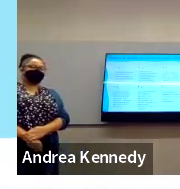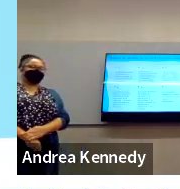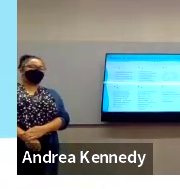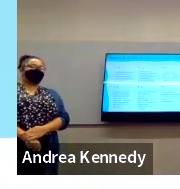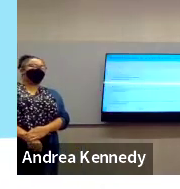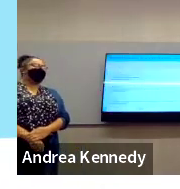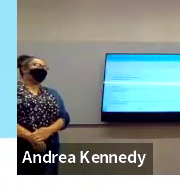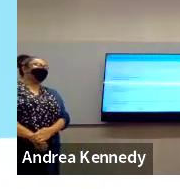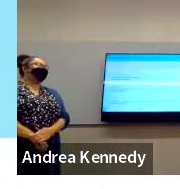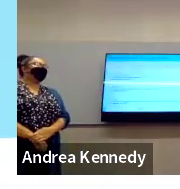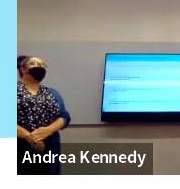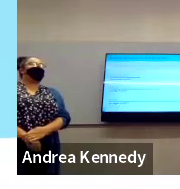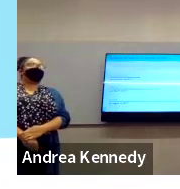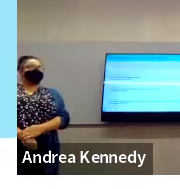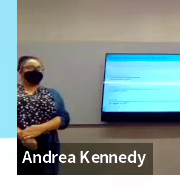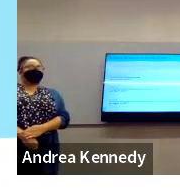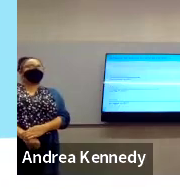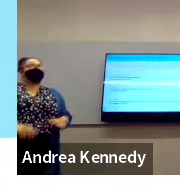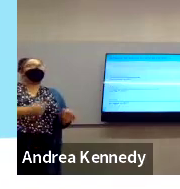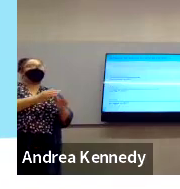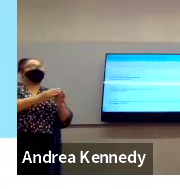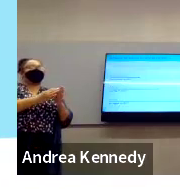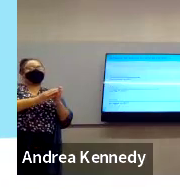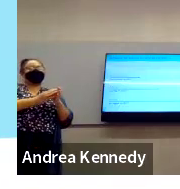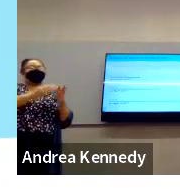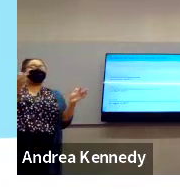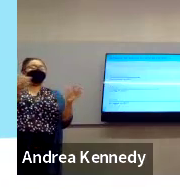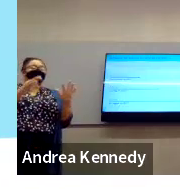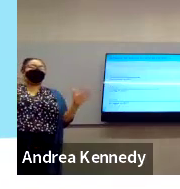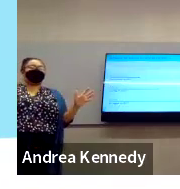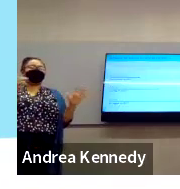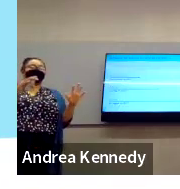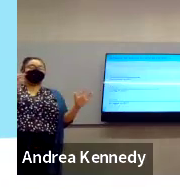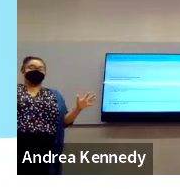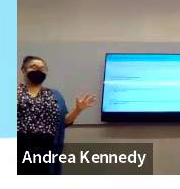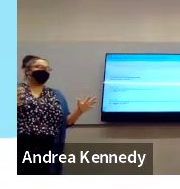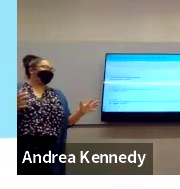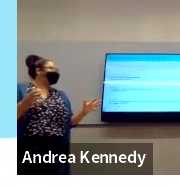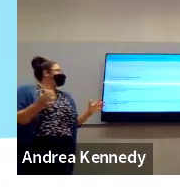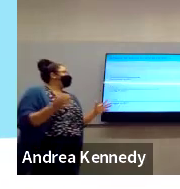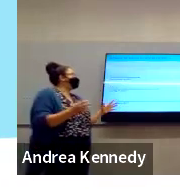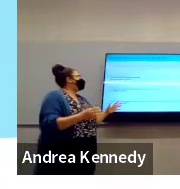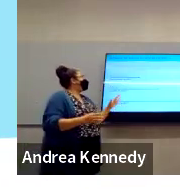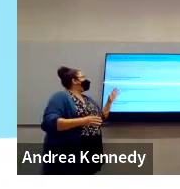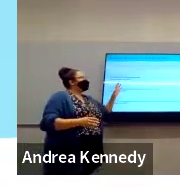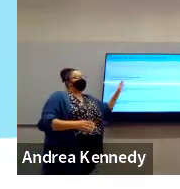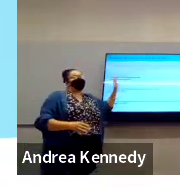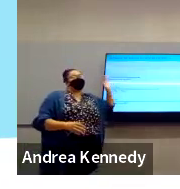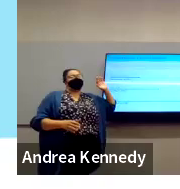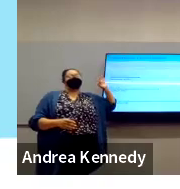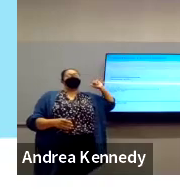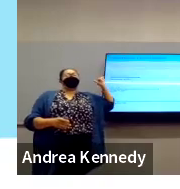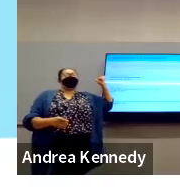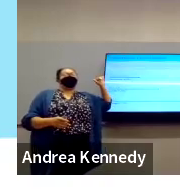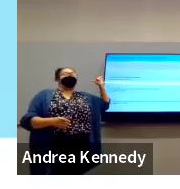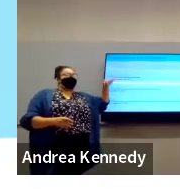toque. So that's the process that, a lot of that is what the landlord is gonna have to do. And there